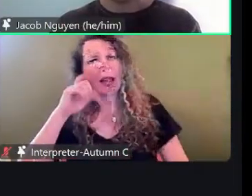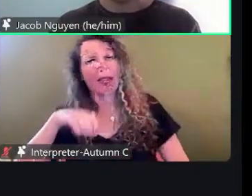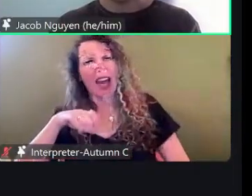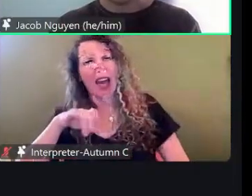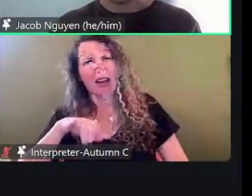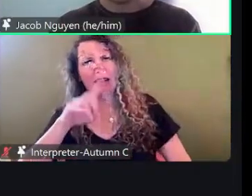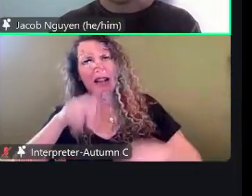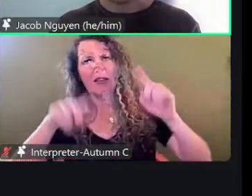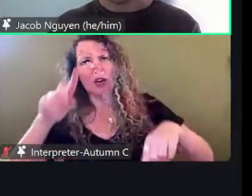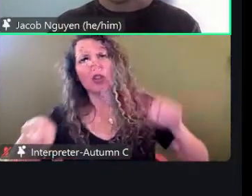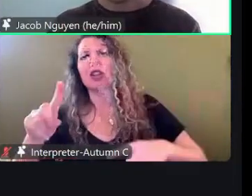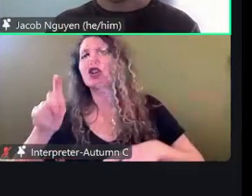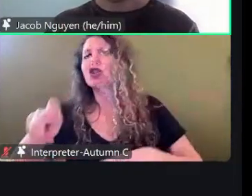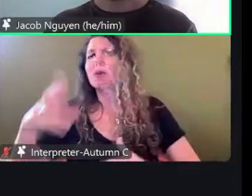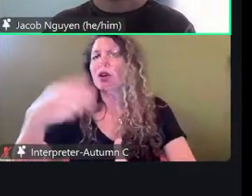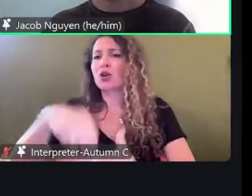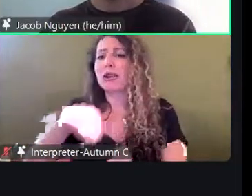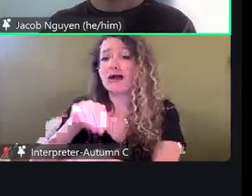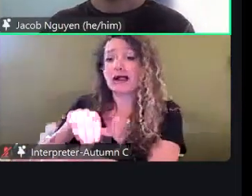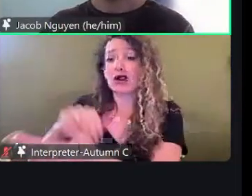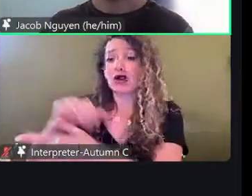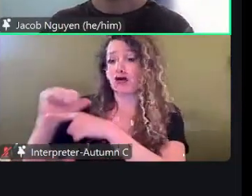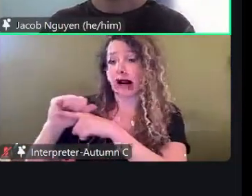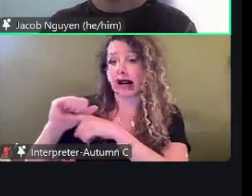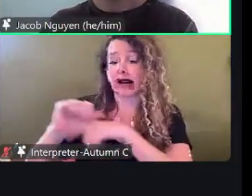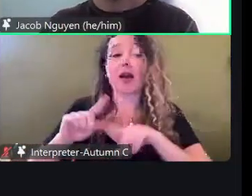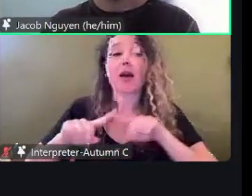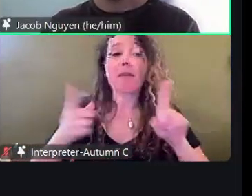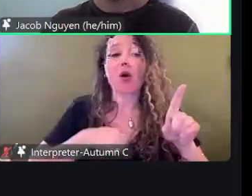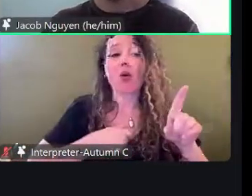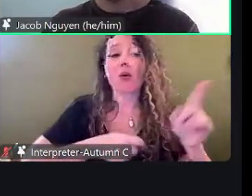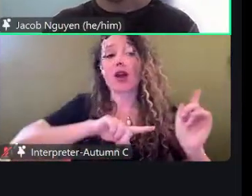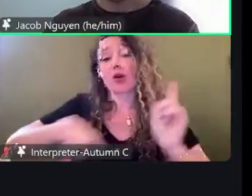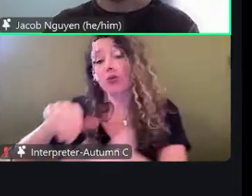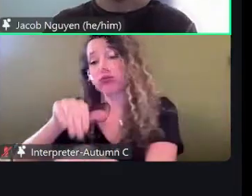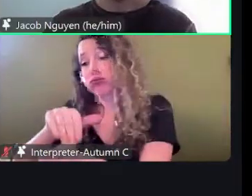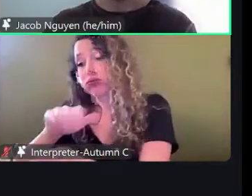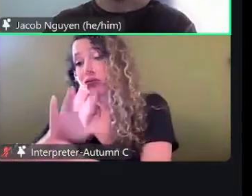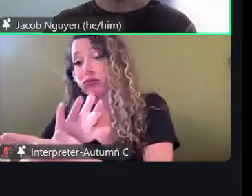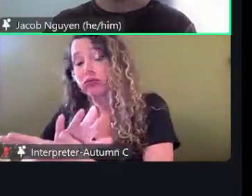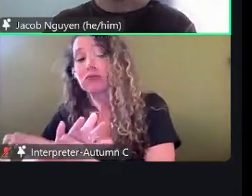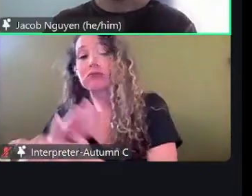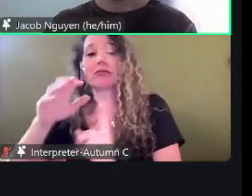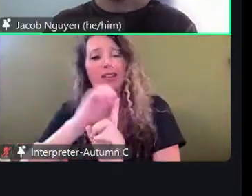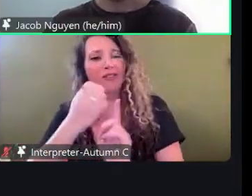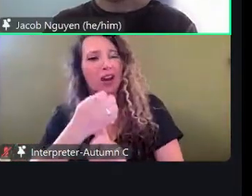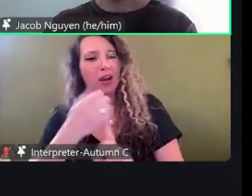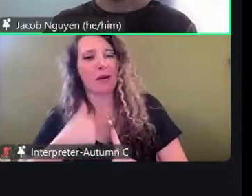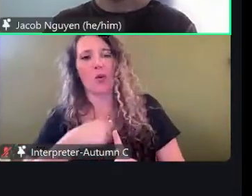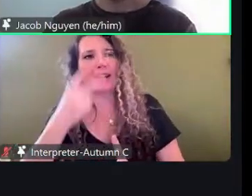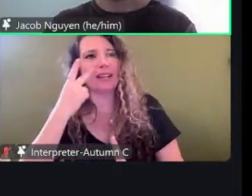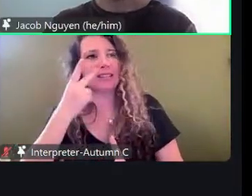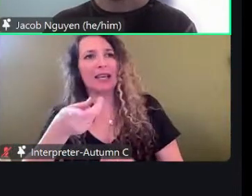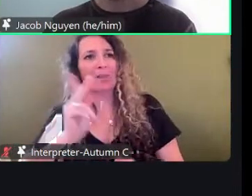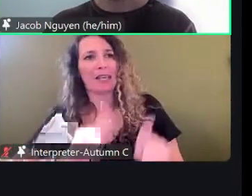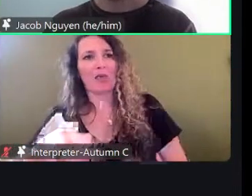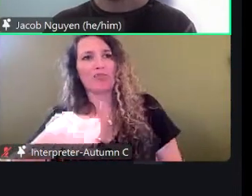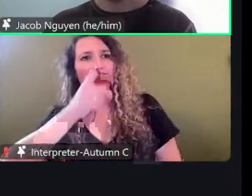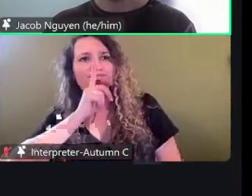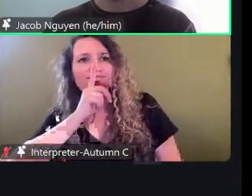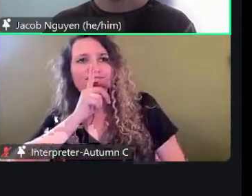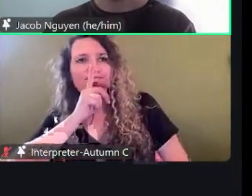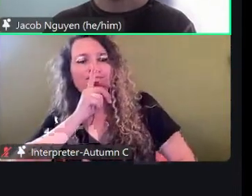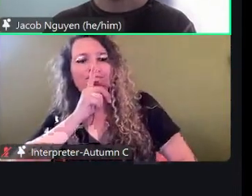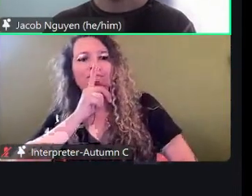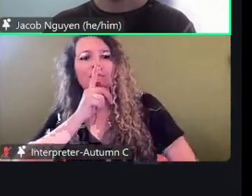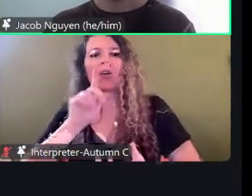reflected in physician training. However, when we go to the medical school landscape, we see low disclosure rates. About only 4 to 6%